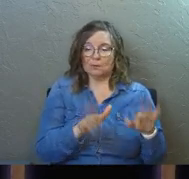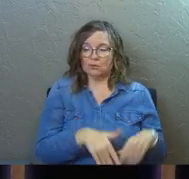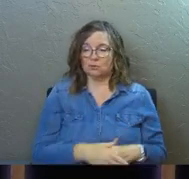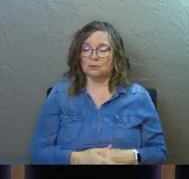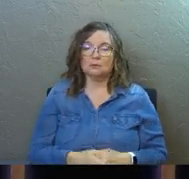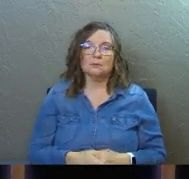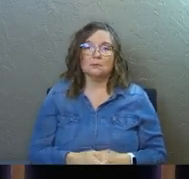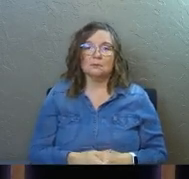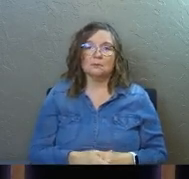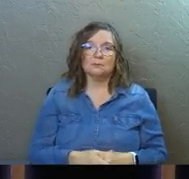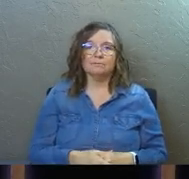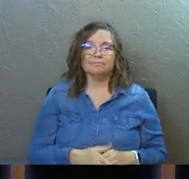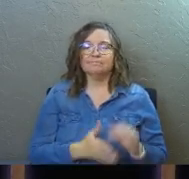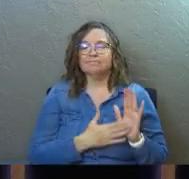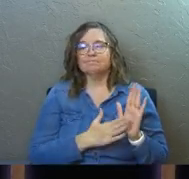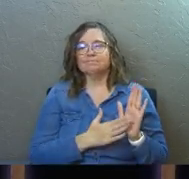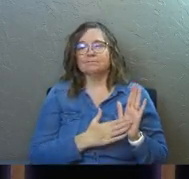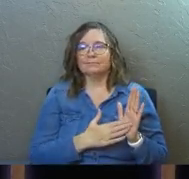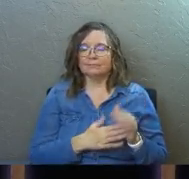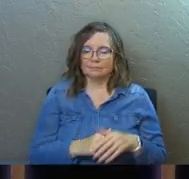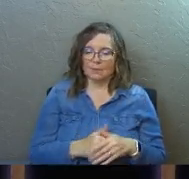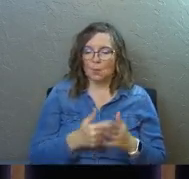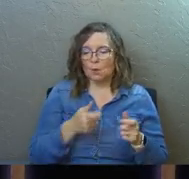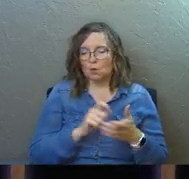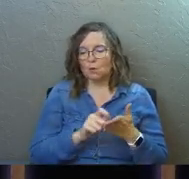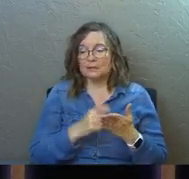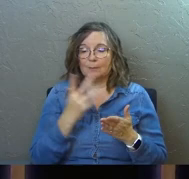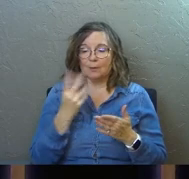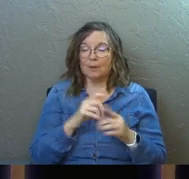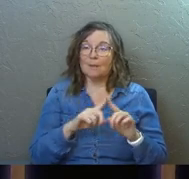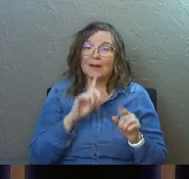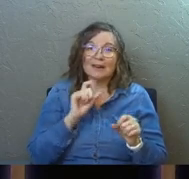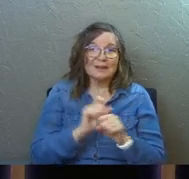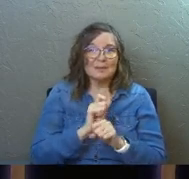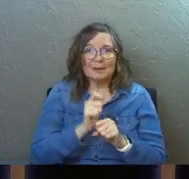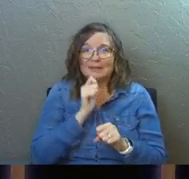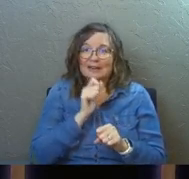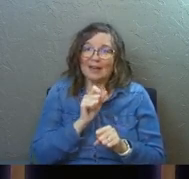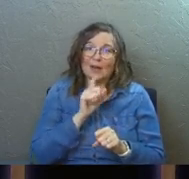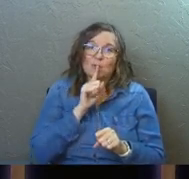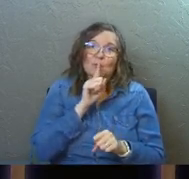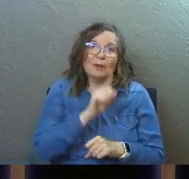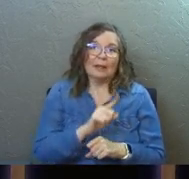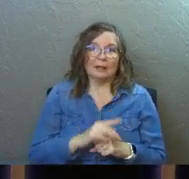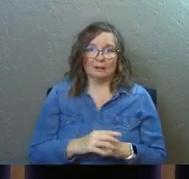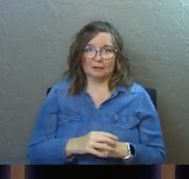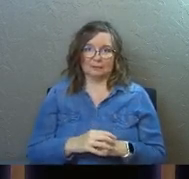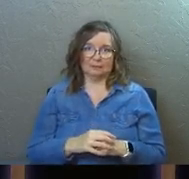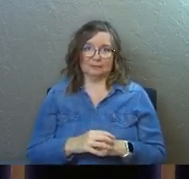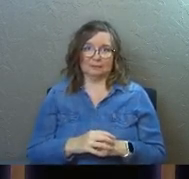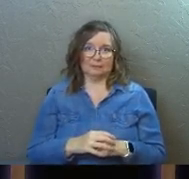David. Way to go. Way to write something beautiful, but it's probably not real. It's